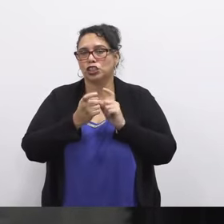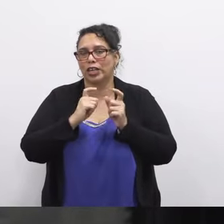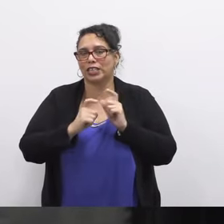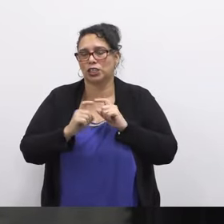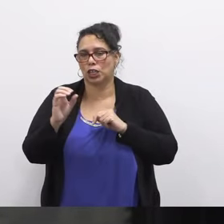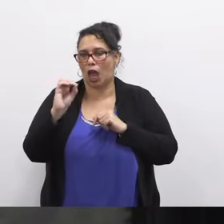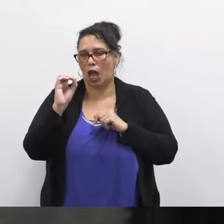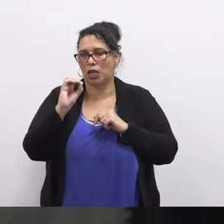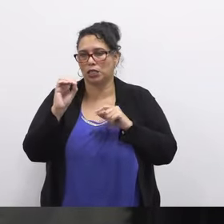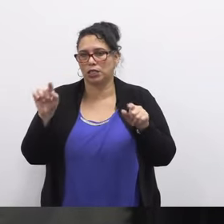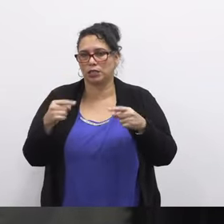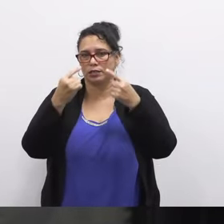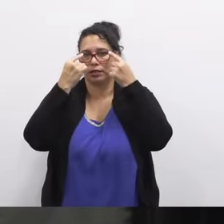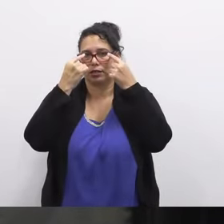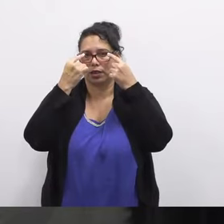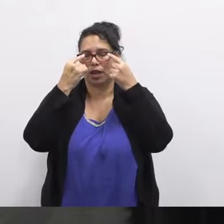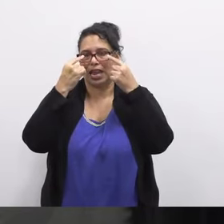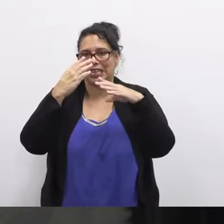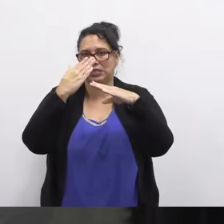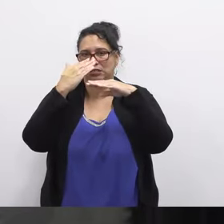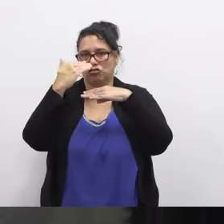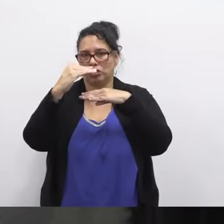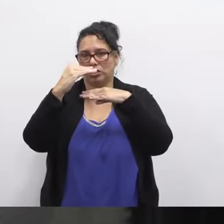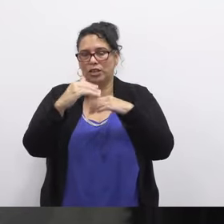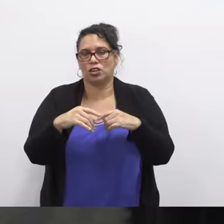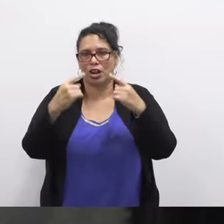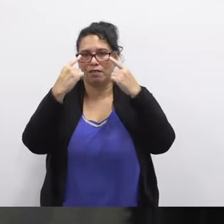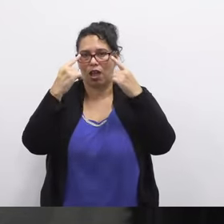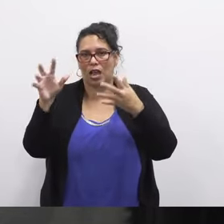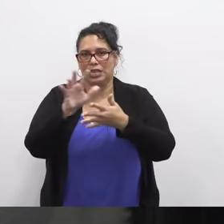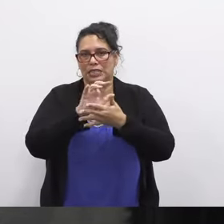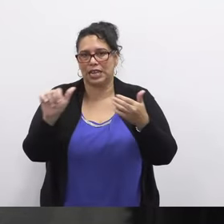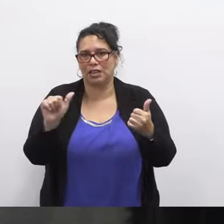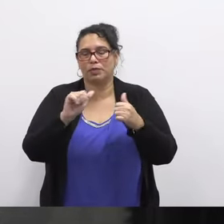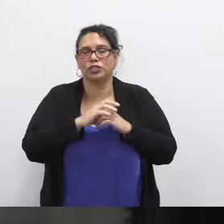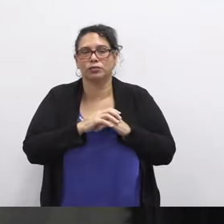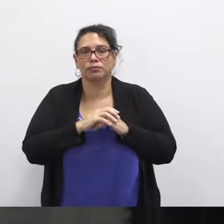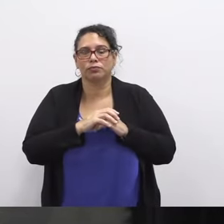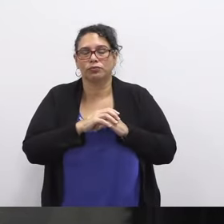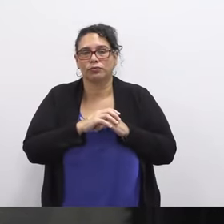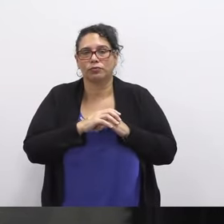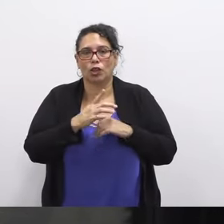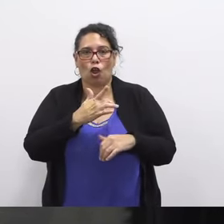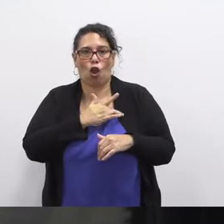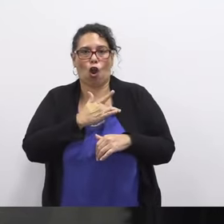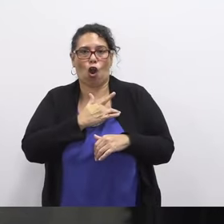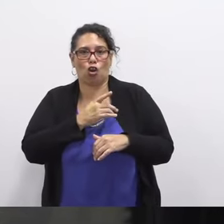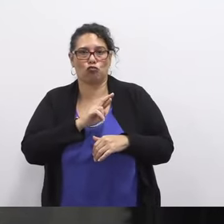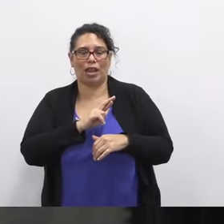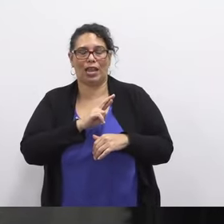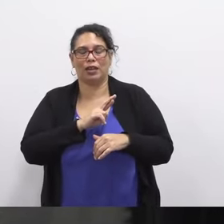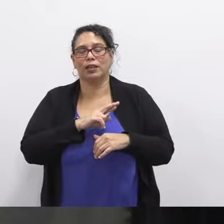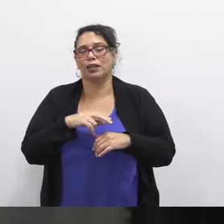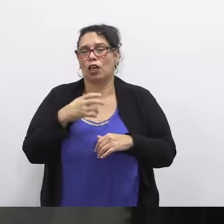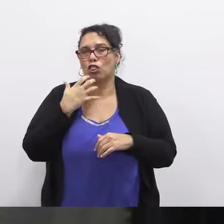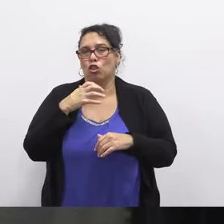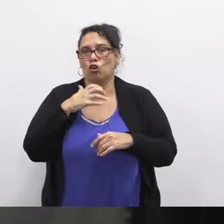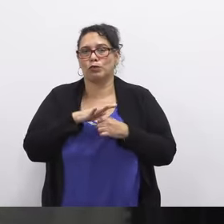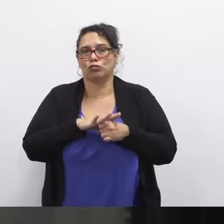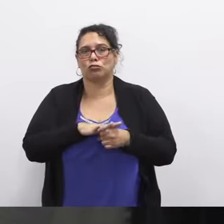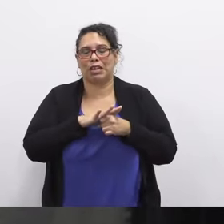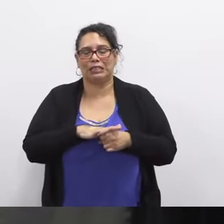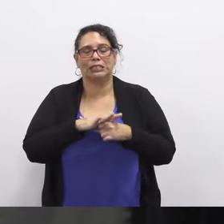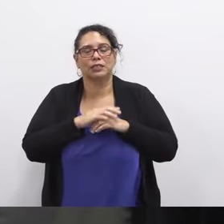to your eyes is being restricted and you could actually have eye damage done. Heart rate, thermal stress, and subjective